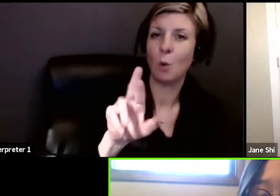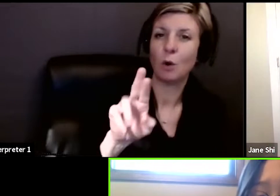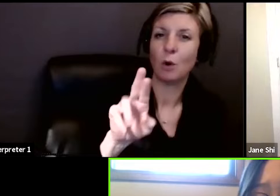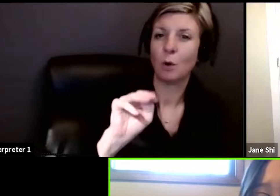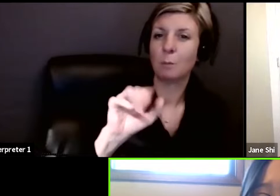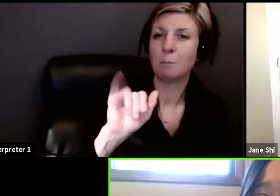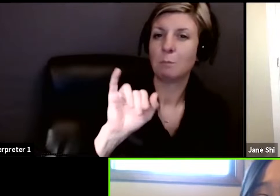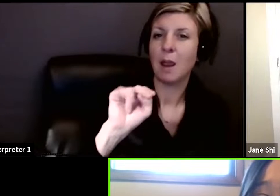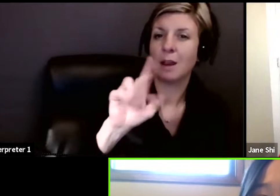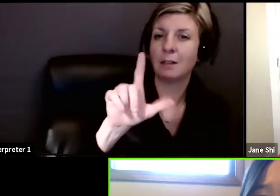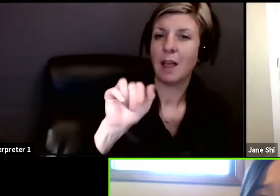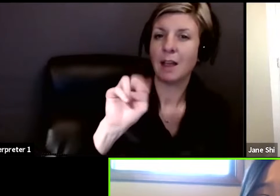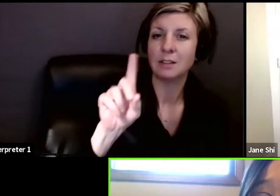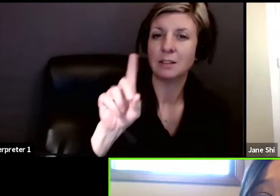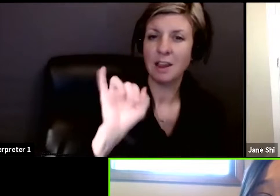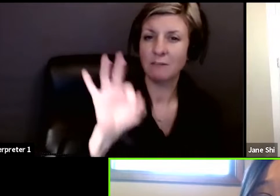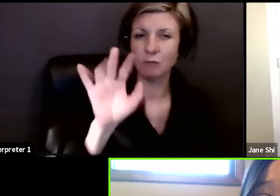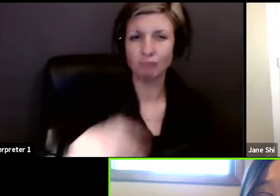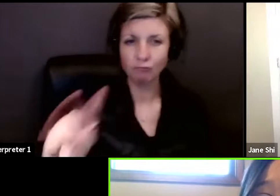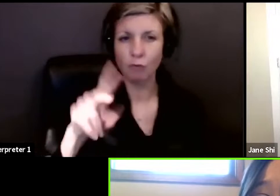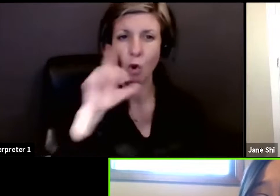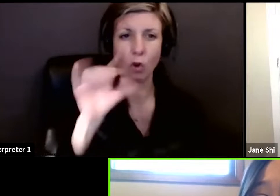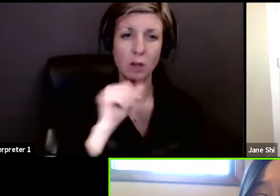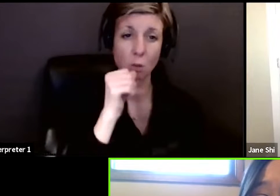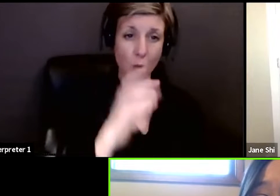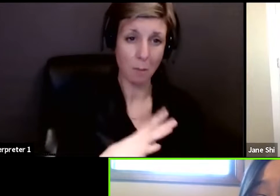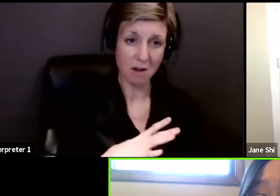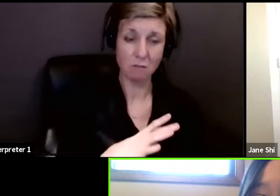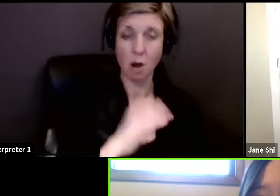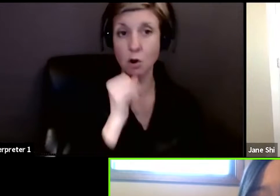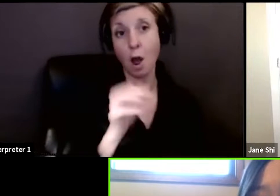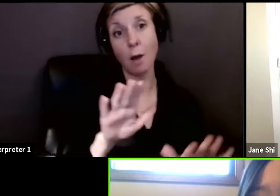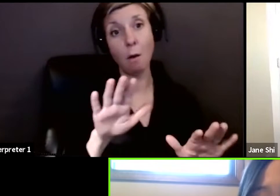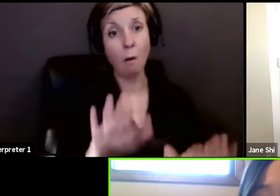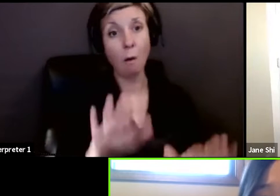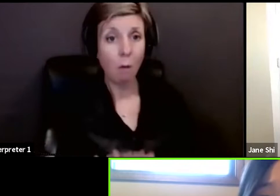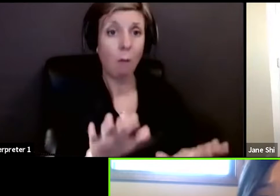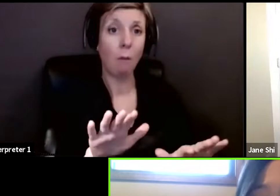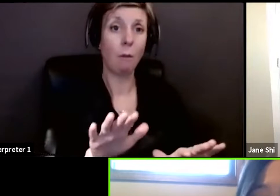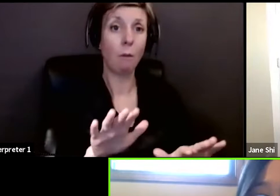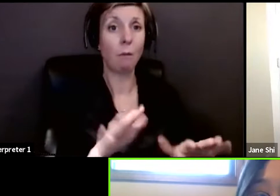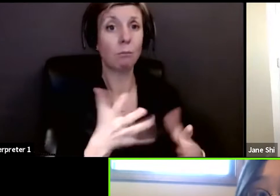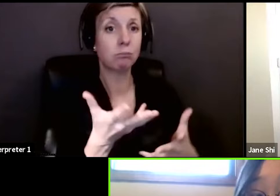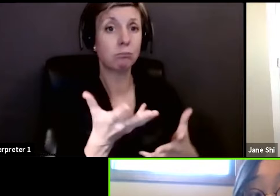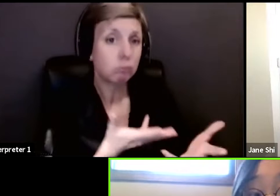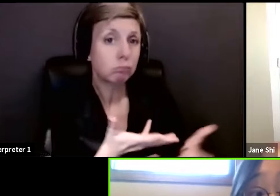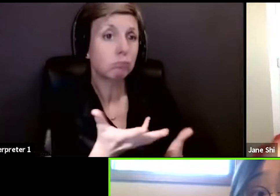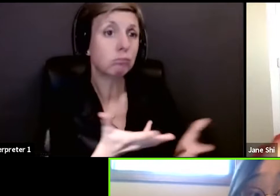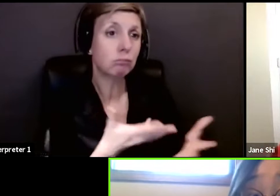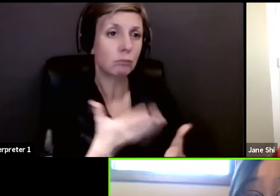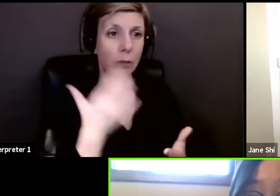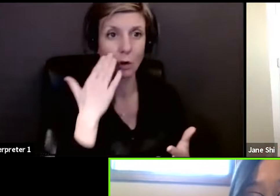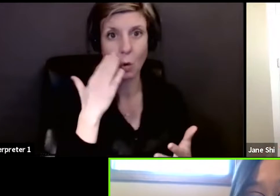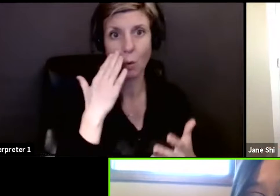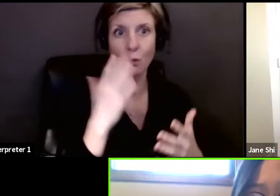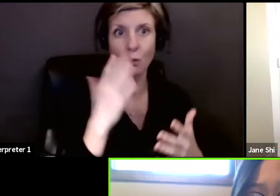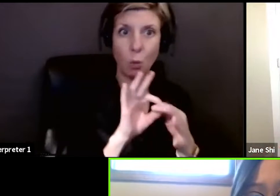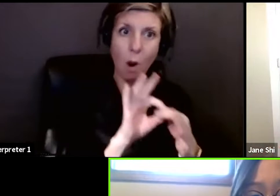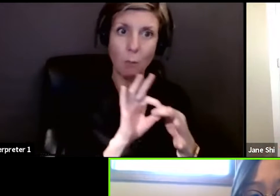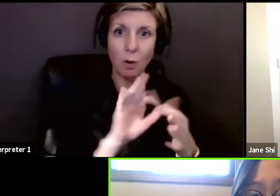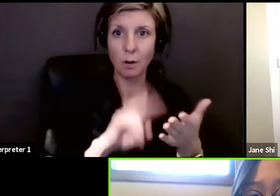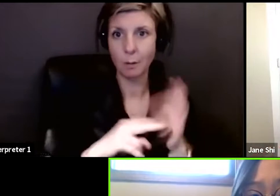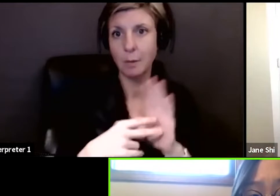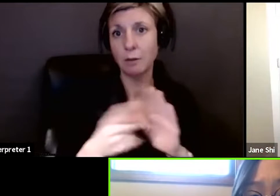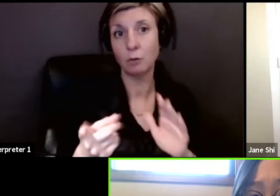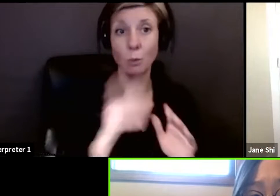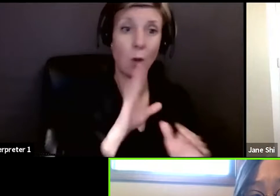and you're not, you know, the most cooperative, as which means just allow things to happen to you, you